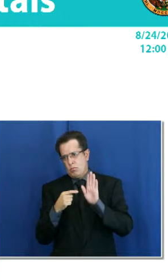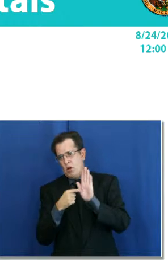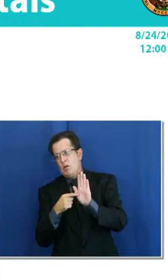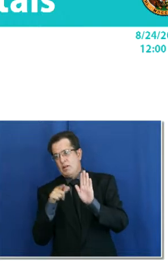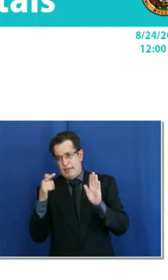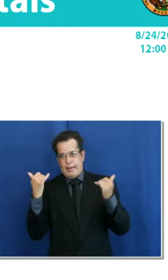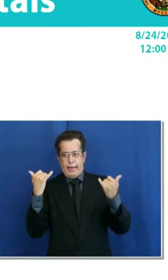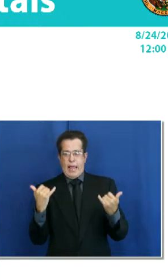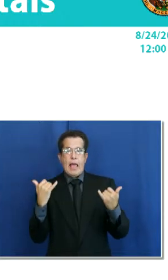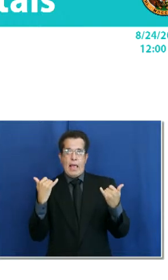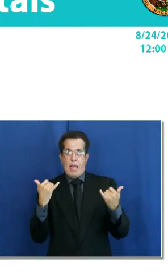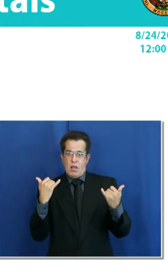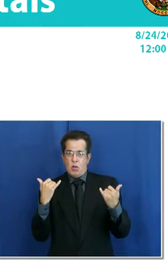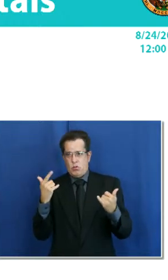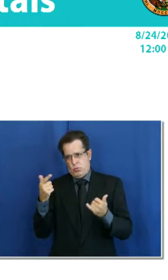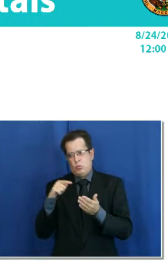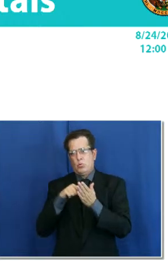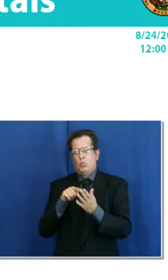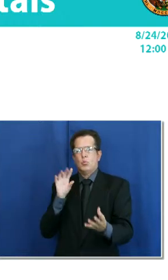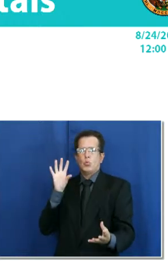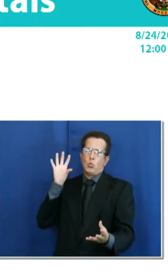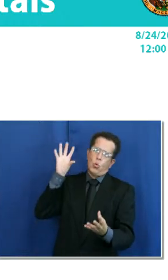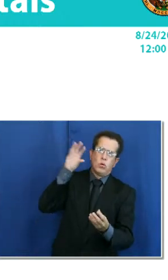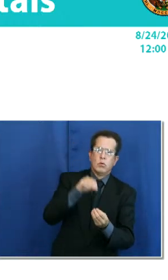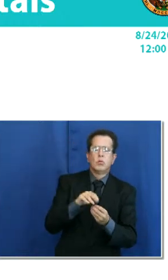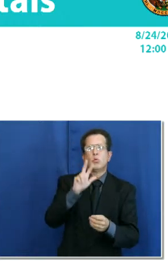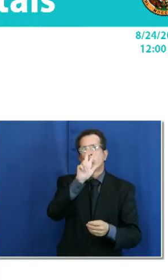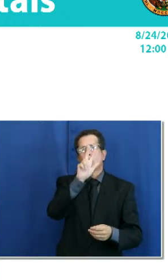there is a total of